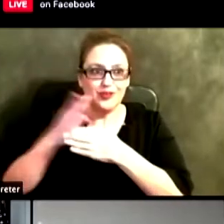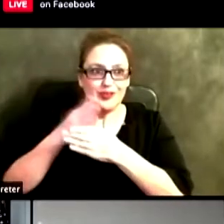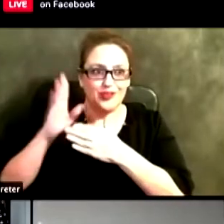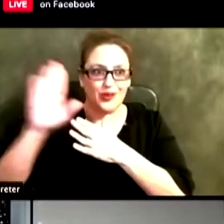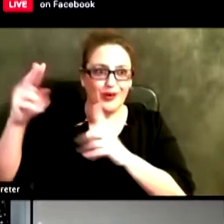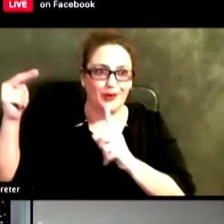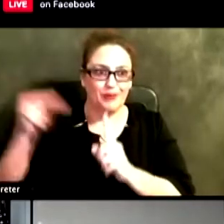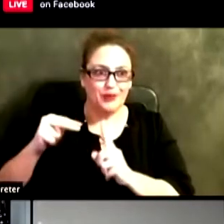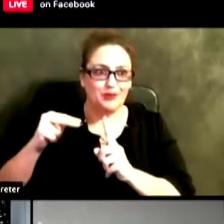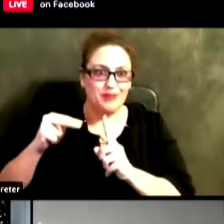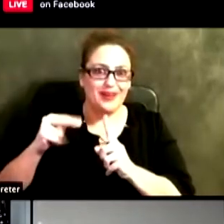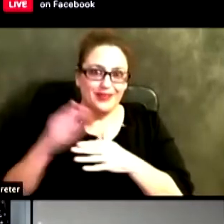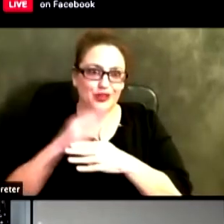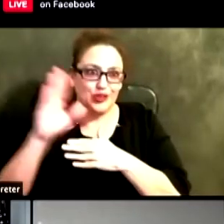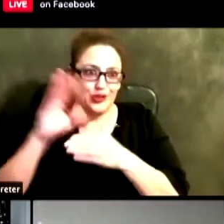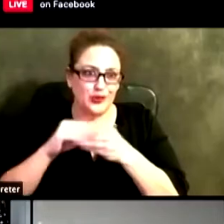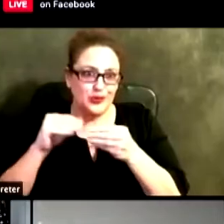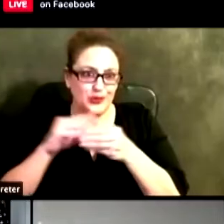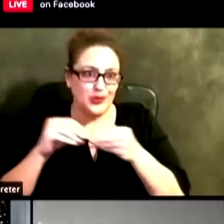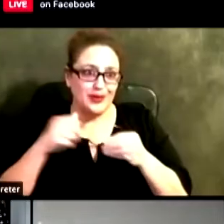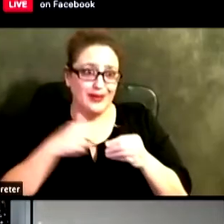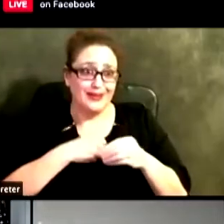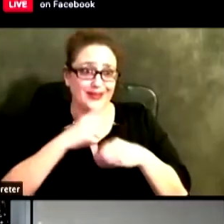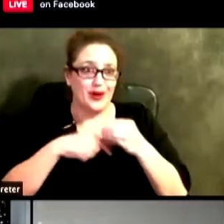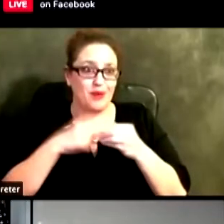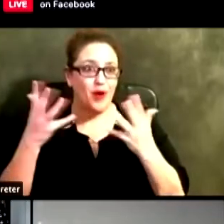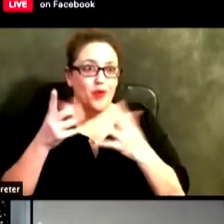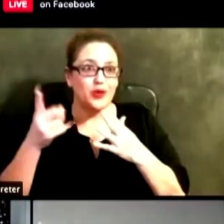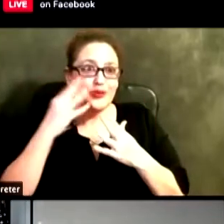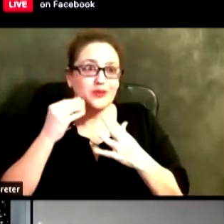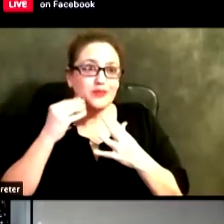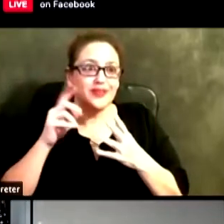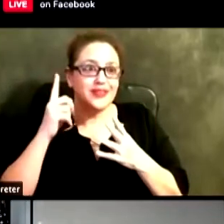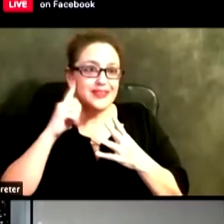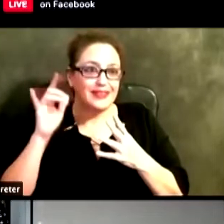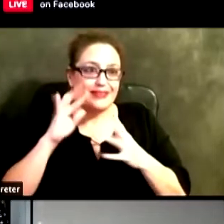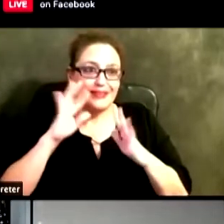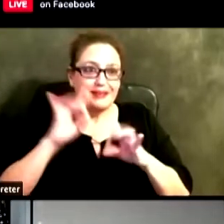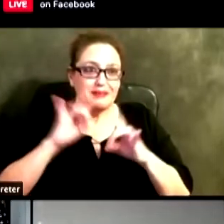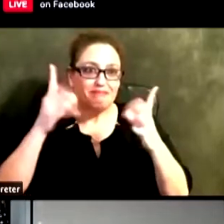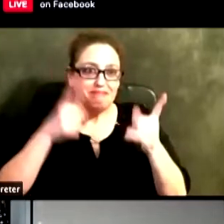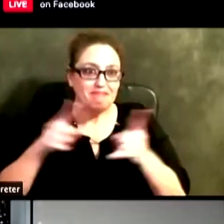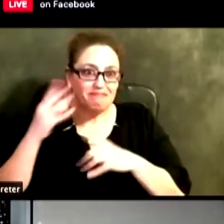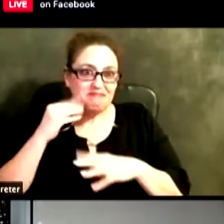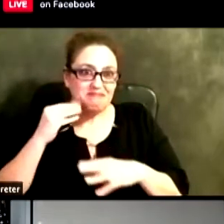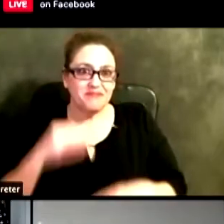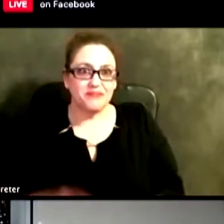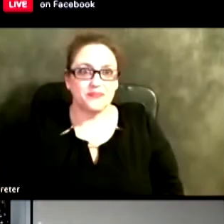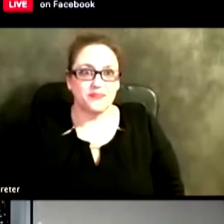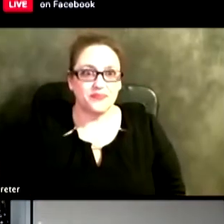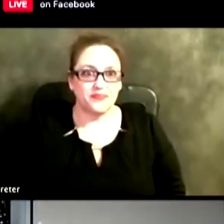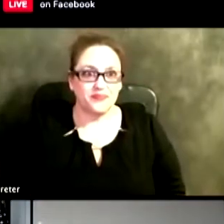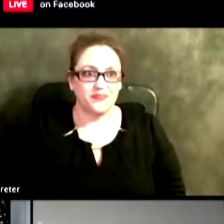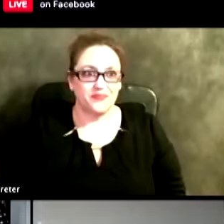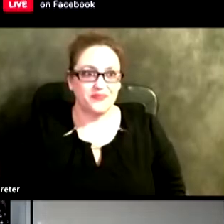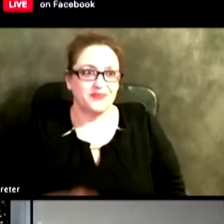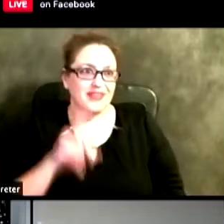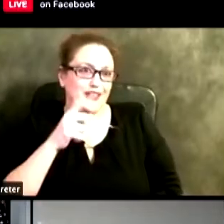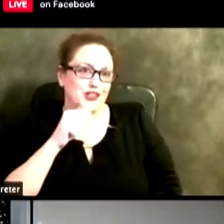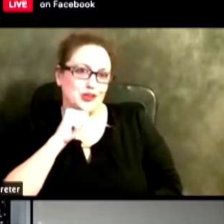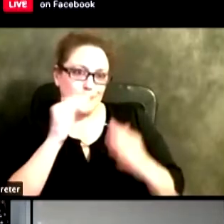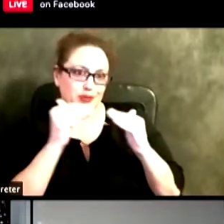perspective and sharing this story with us. And I'm sorry for what you went through. It sounds like quite an ordeal, but thanks for calling. Yeah, it just wasn't